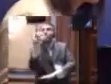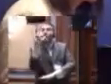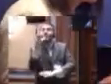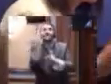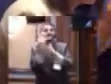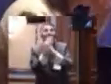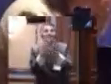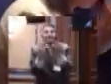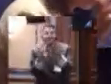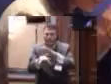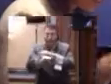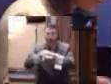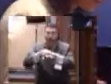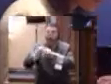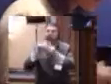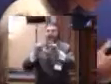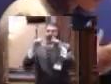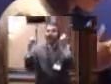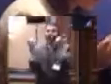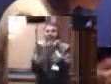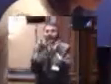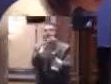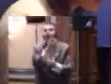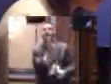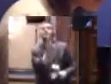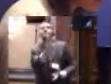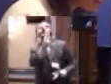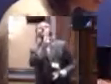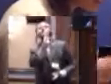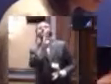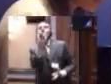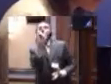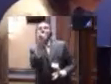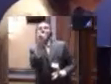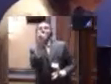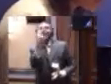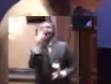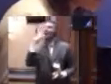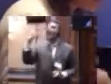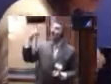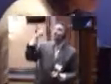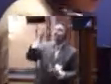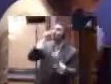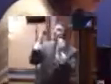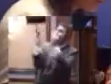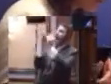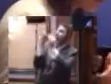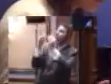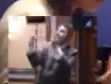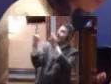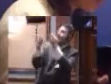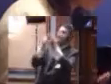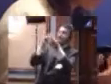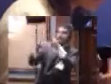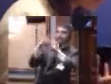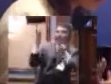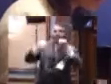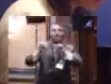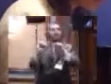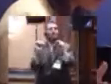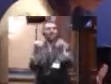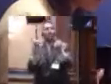the purpose of the first democratic election and the subsequent elections. And the fourth step would be